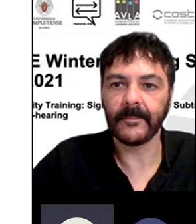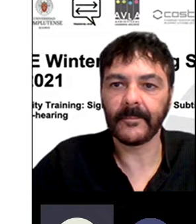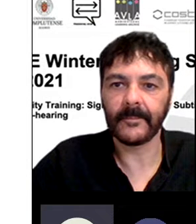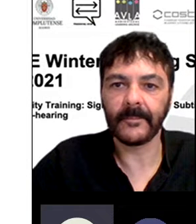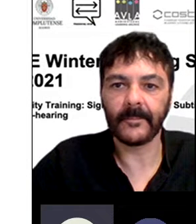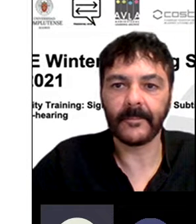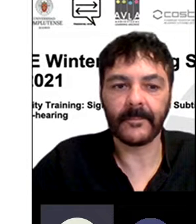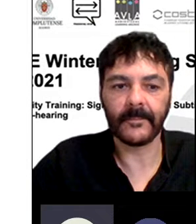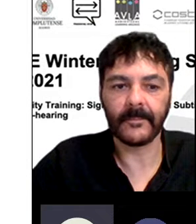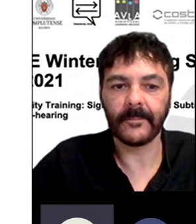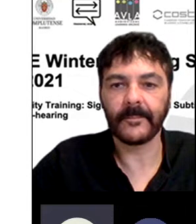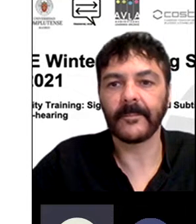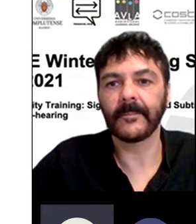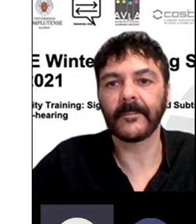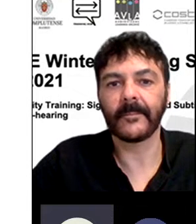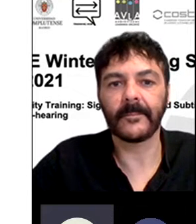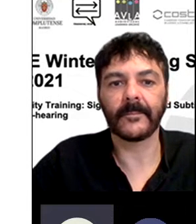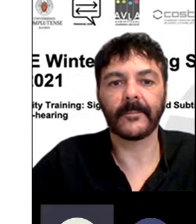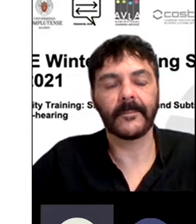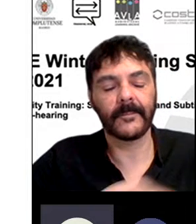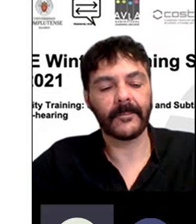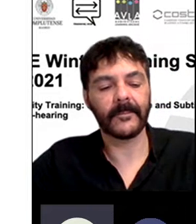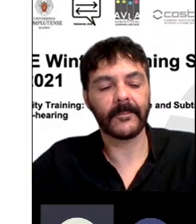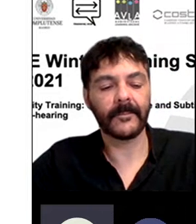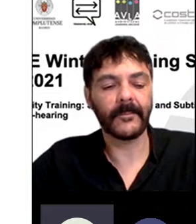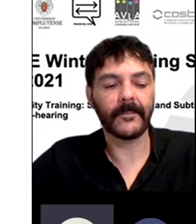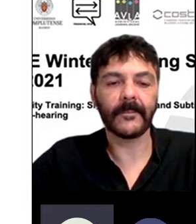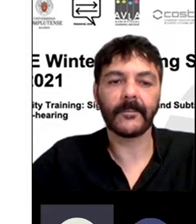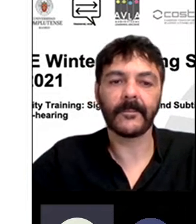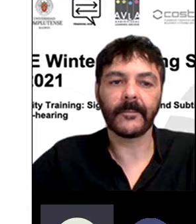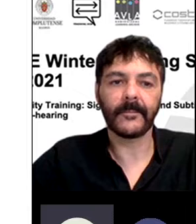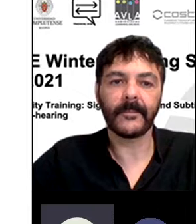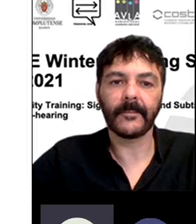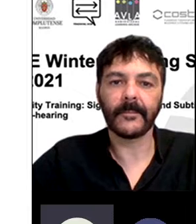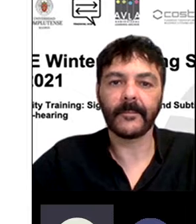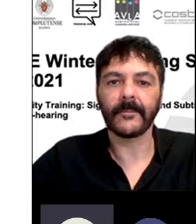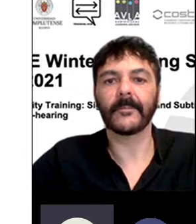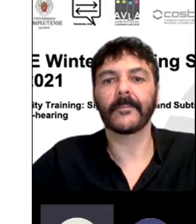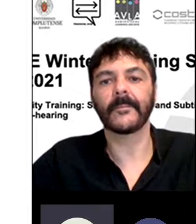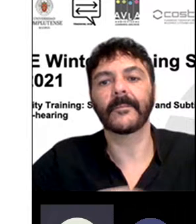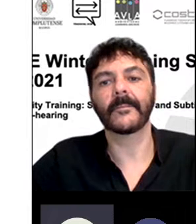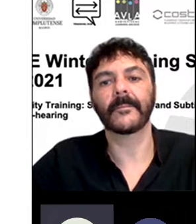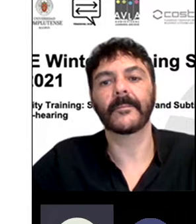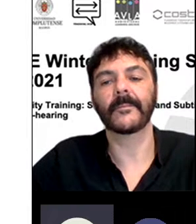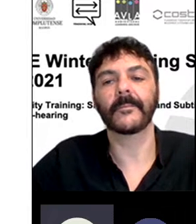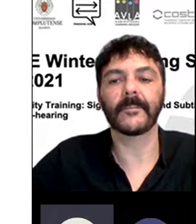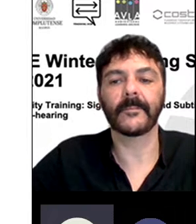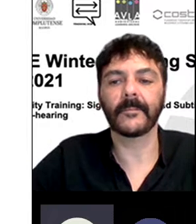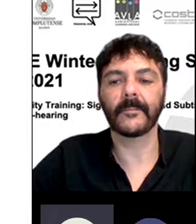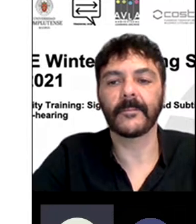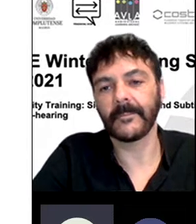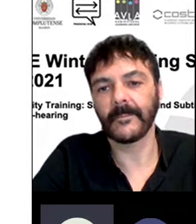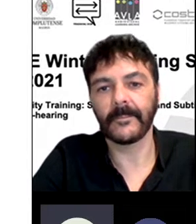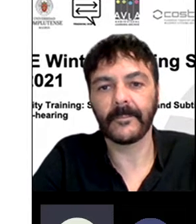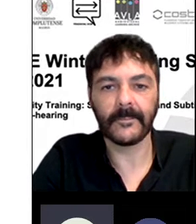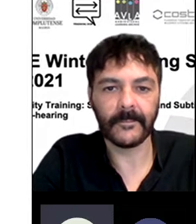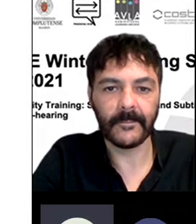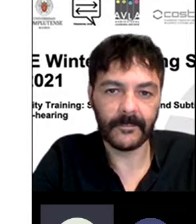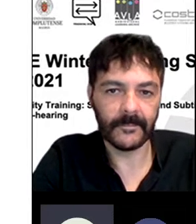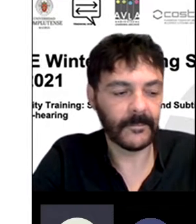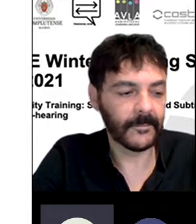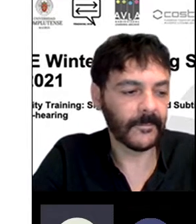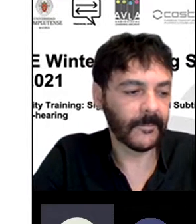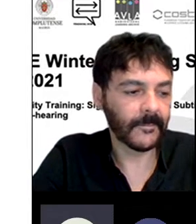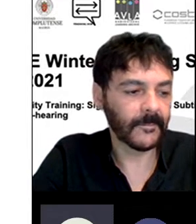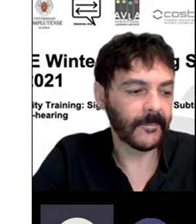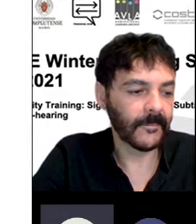A word to sign exact translation is not possible because any translation needs to consider the context and the cultural